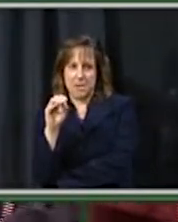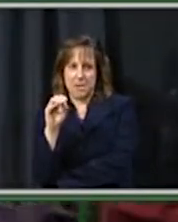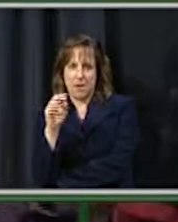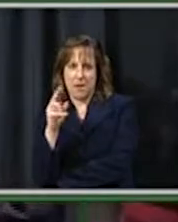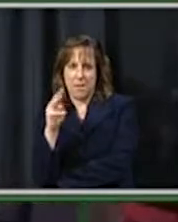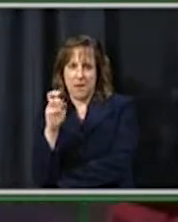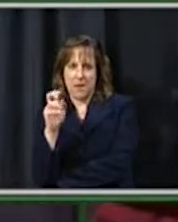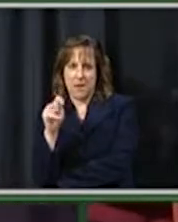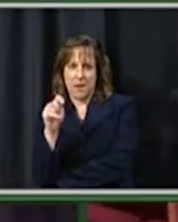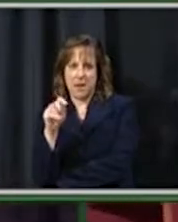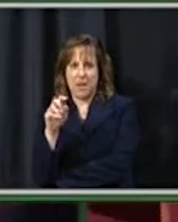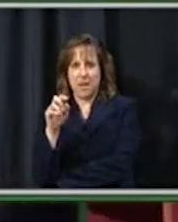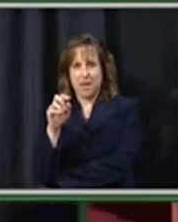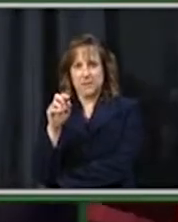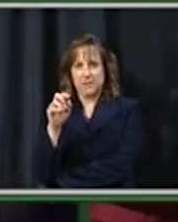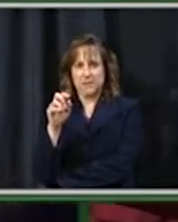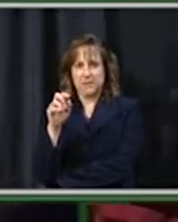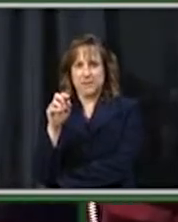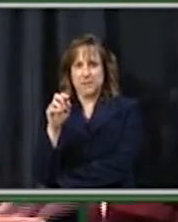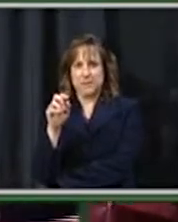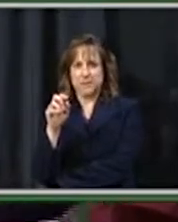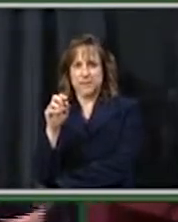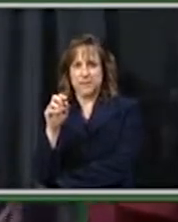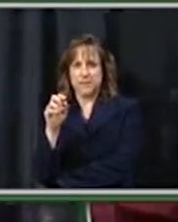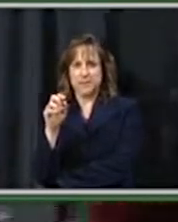Candace Murdoch.